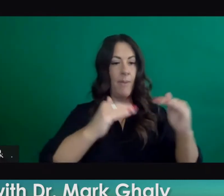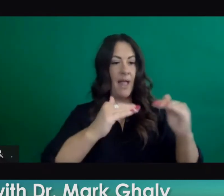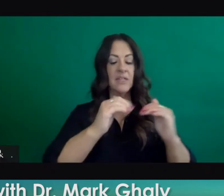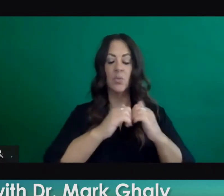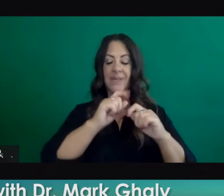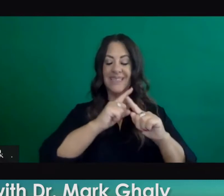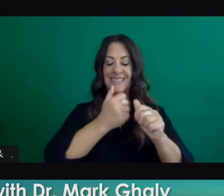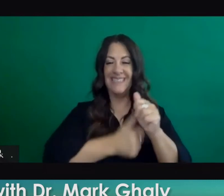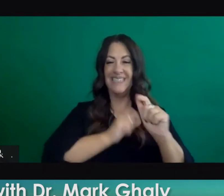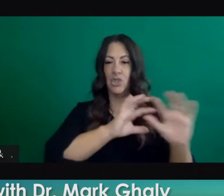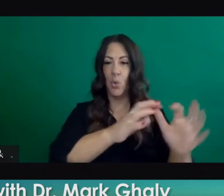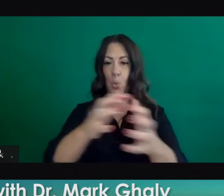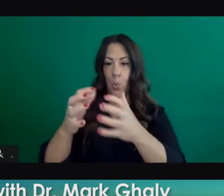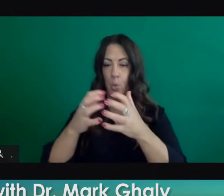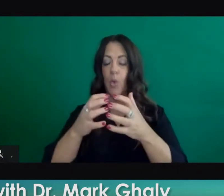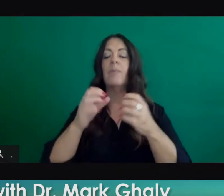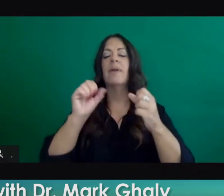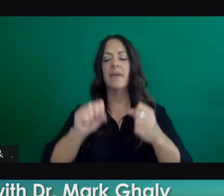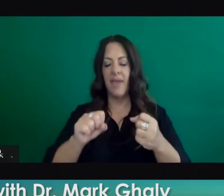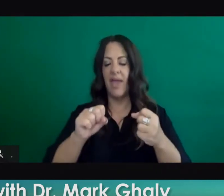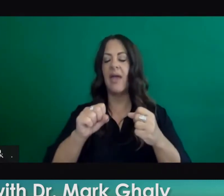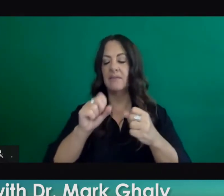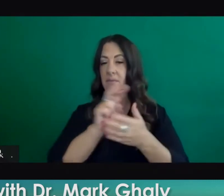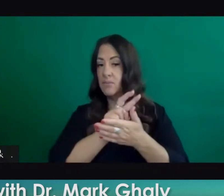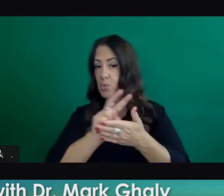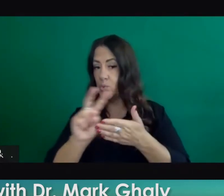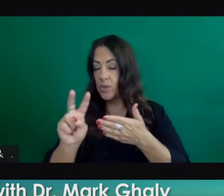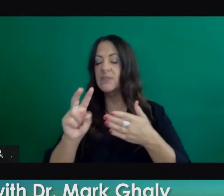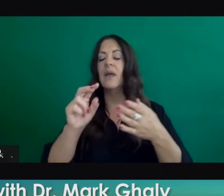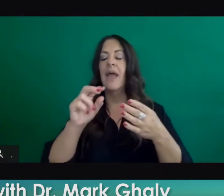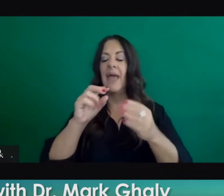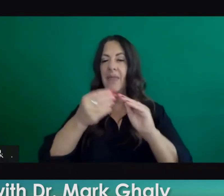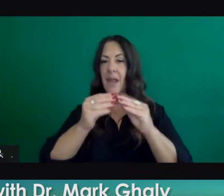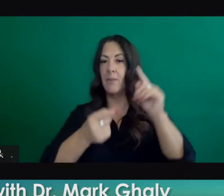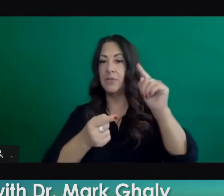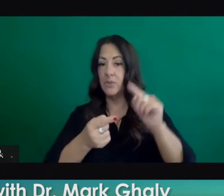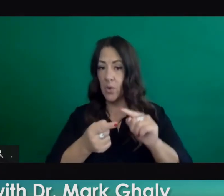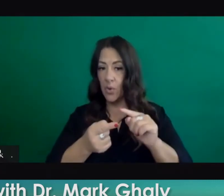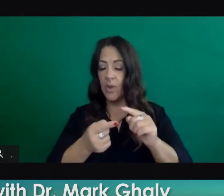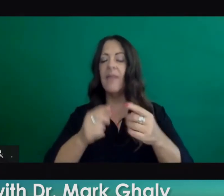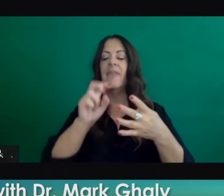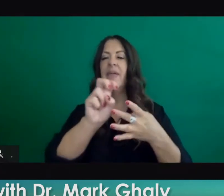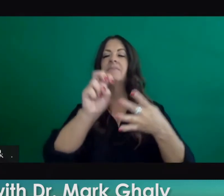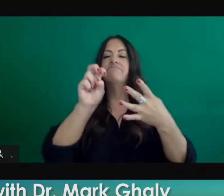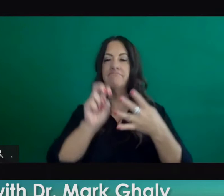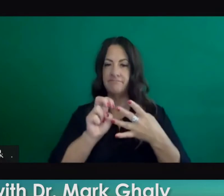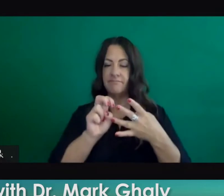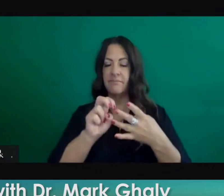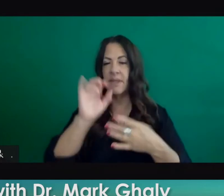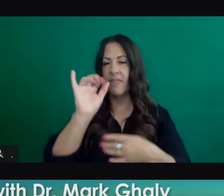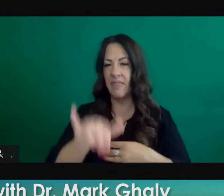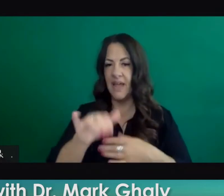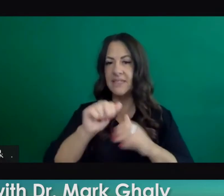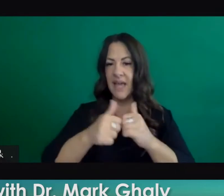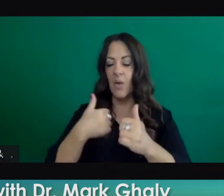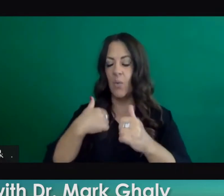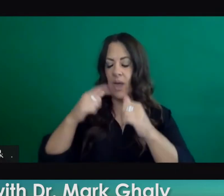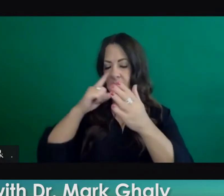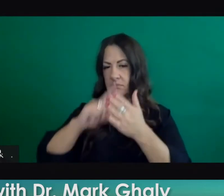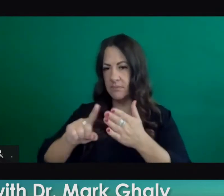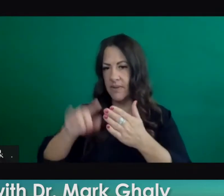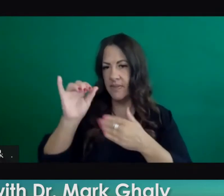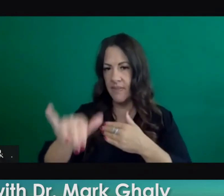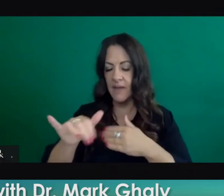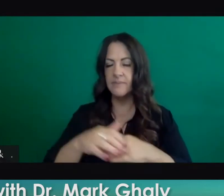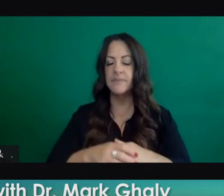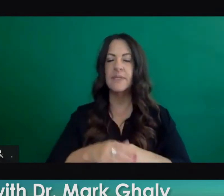works. This week, Humboldt was the only county that moved forward because of that. And also very important to know that no counties were not able